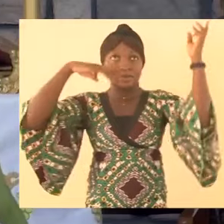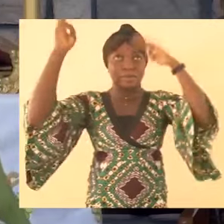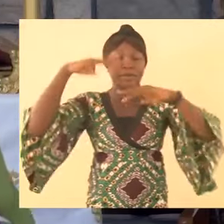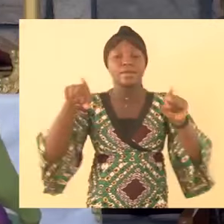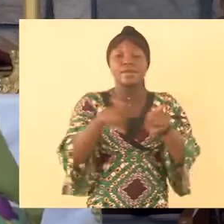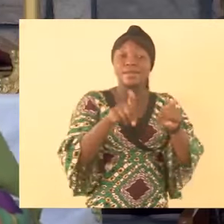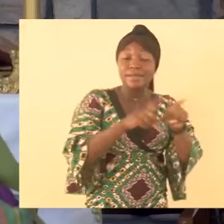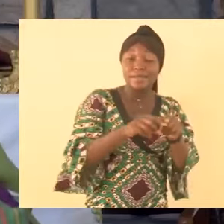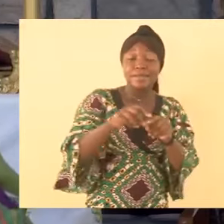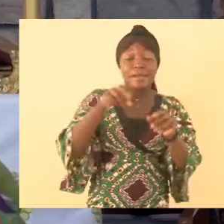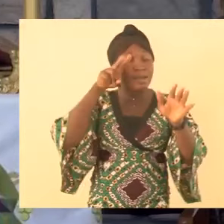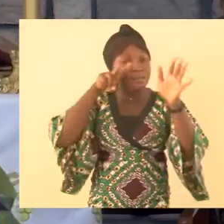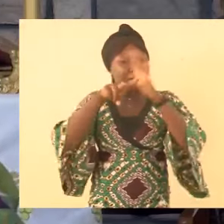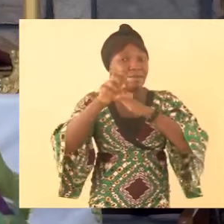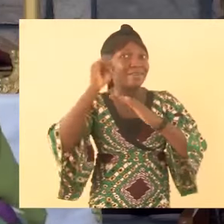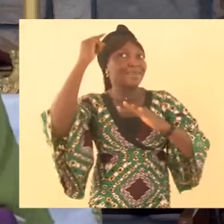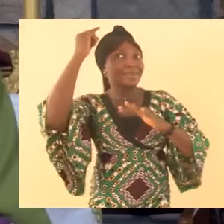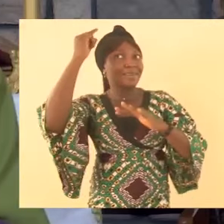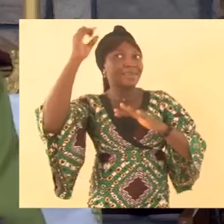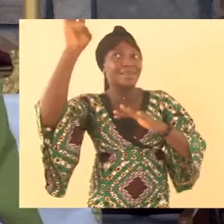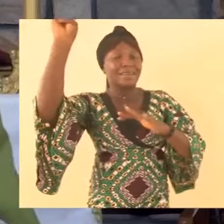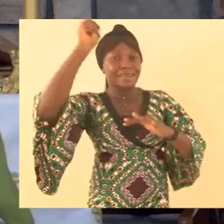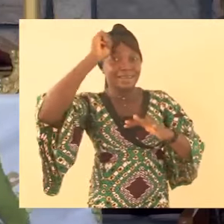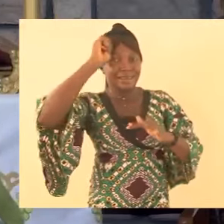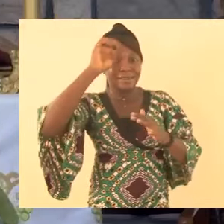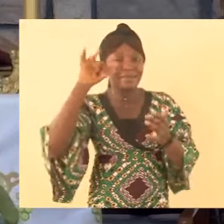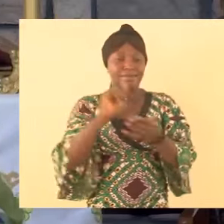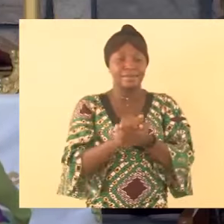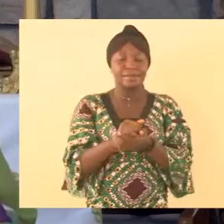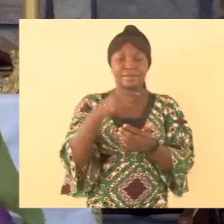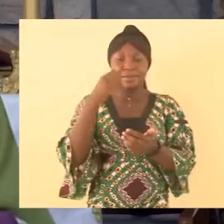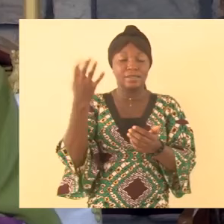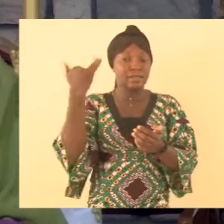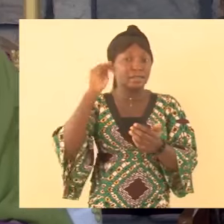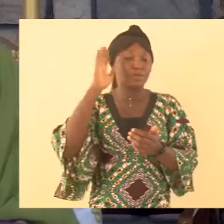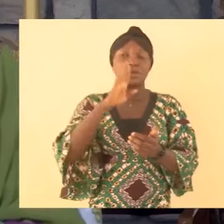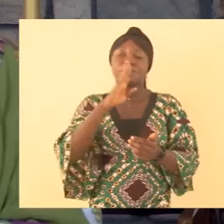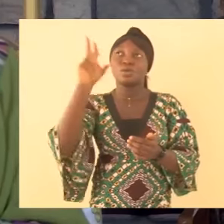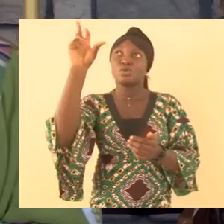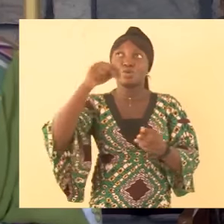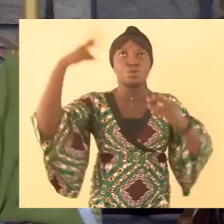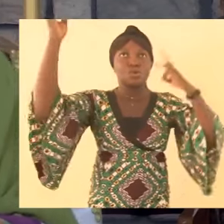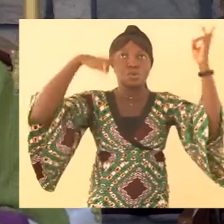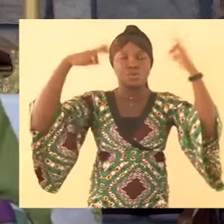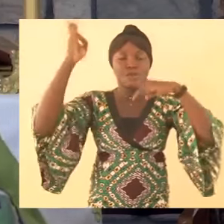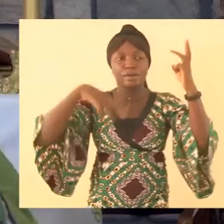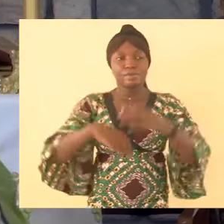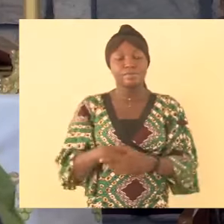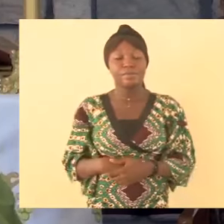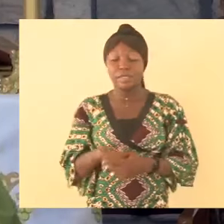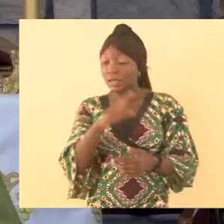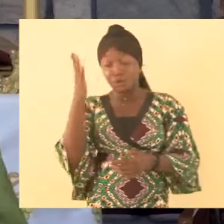Elijah that prophesied that there will be no rain in the whole of Israel until I prophesy. Until I